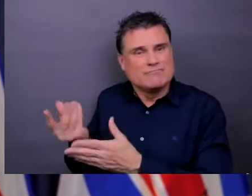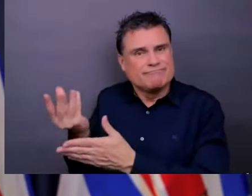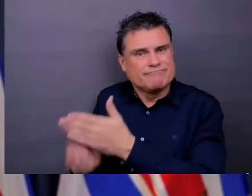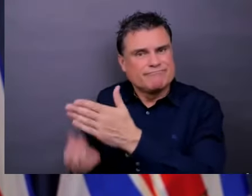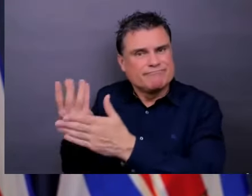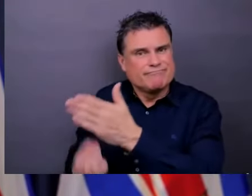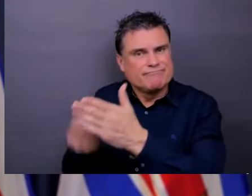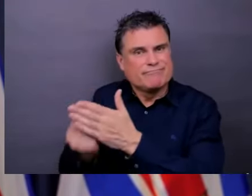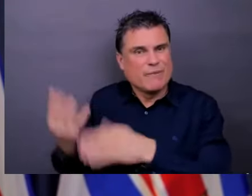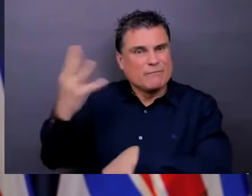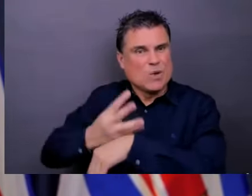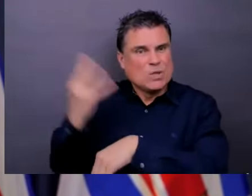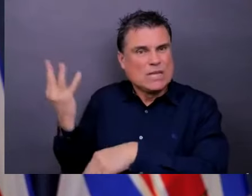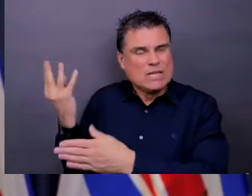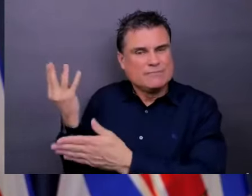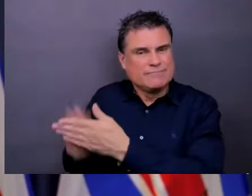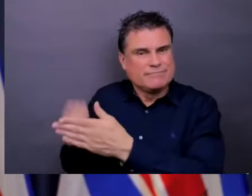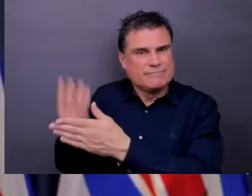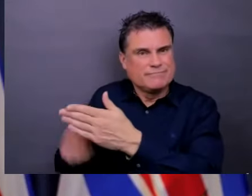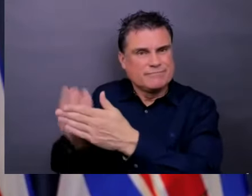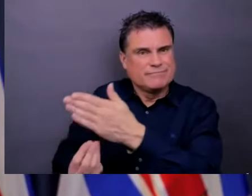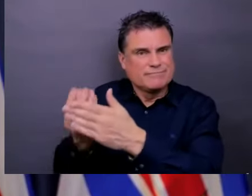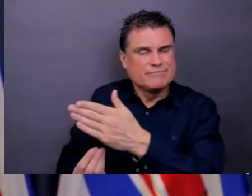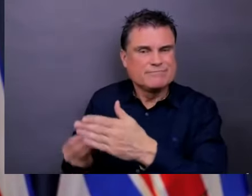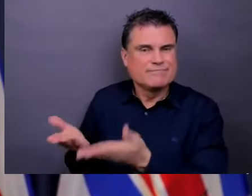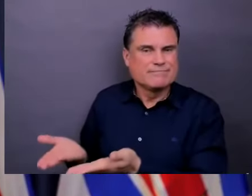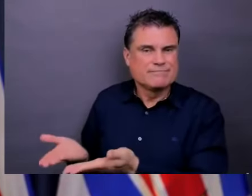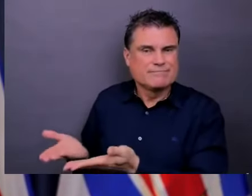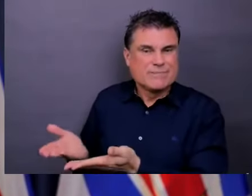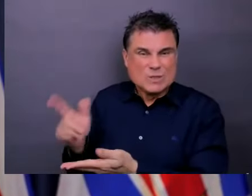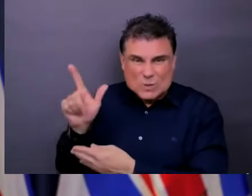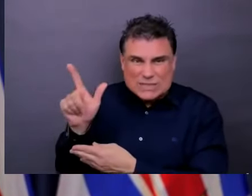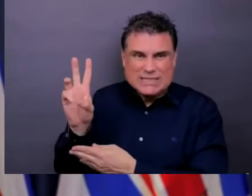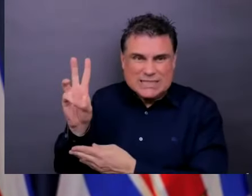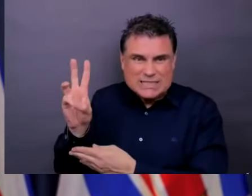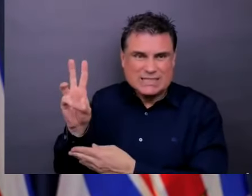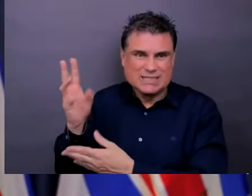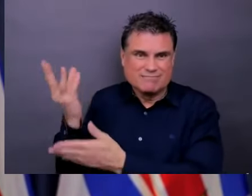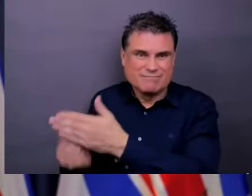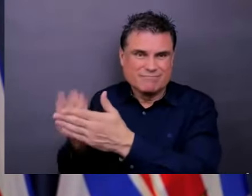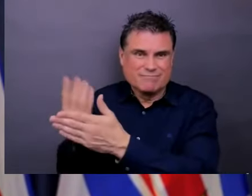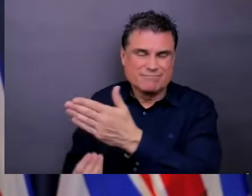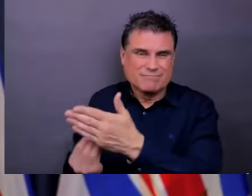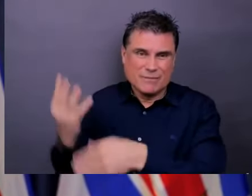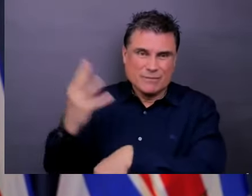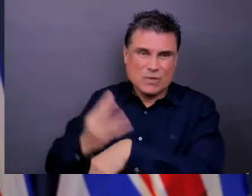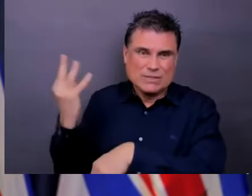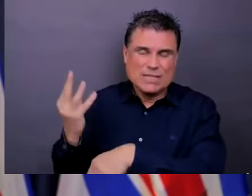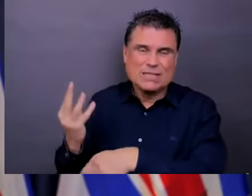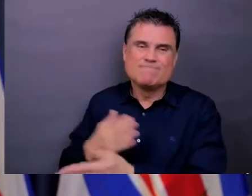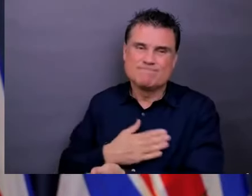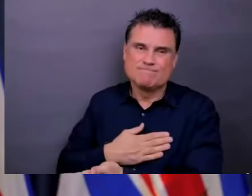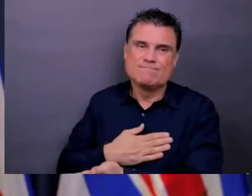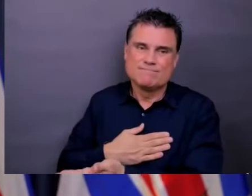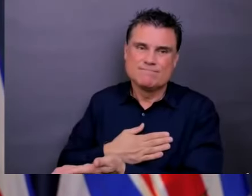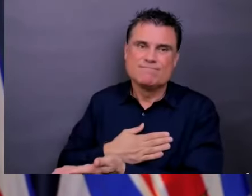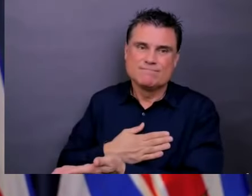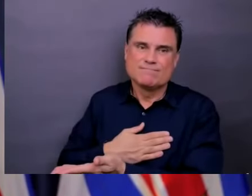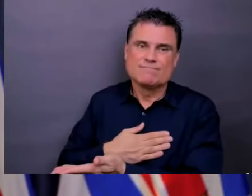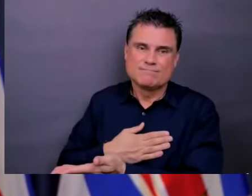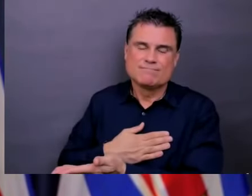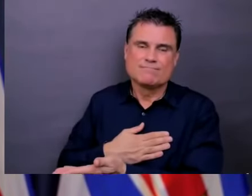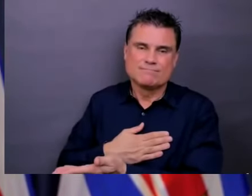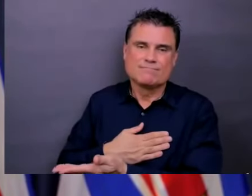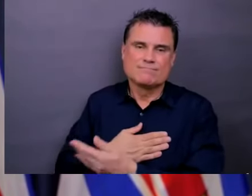from COVID-19, 10 from Friday to Saturday, 5 from Saturday to Sunday, 7 from Sunday to Monday, and 4